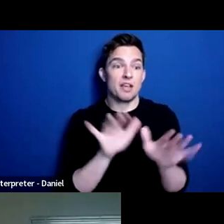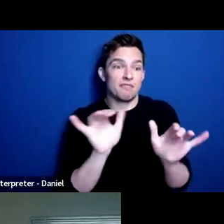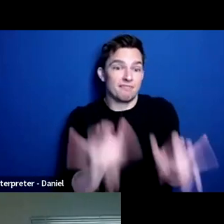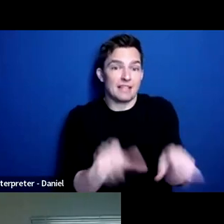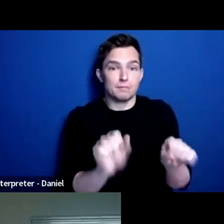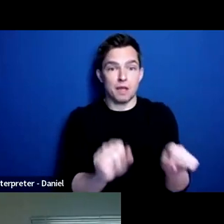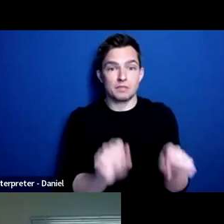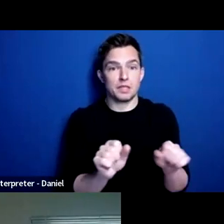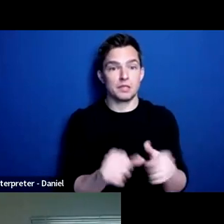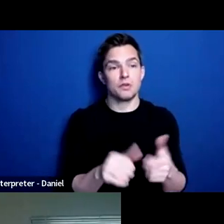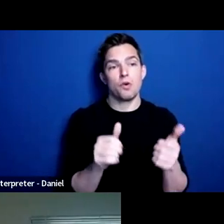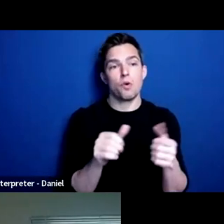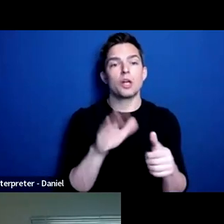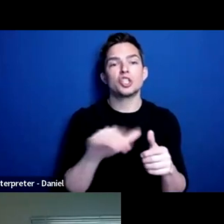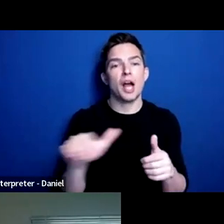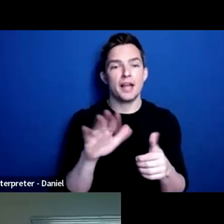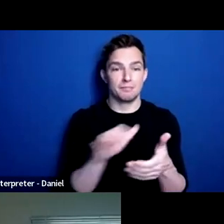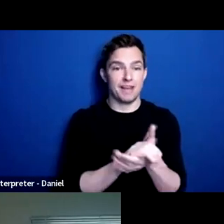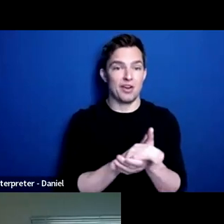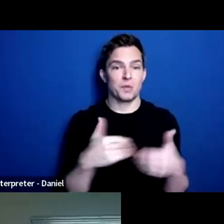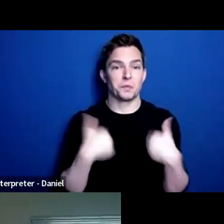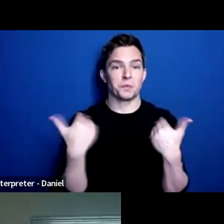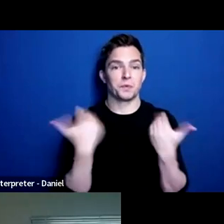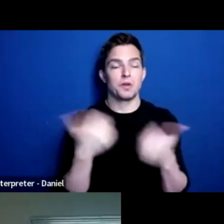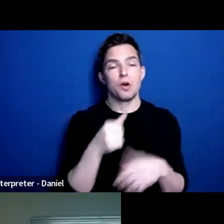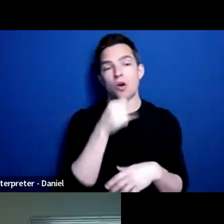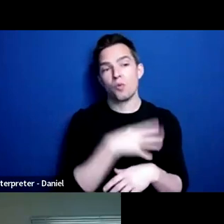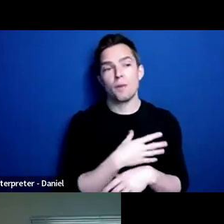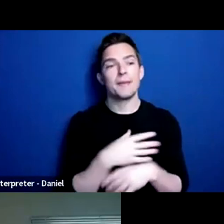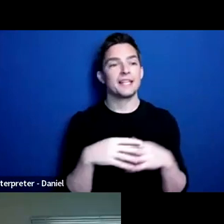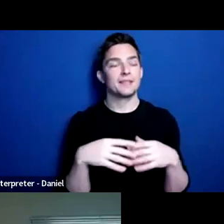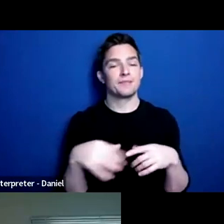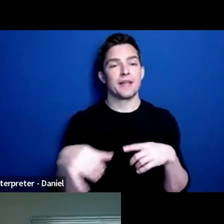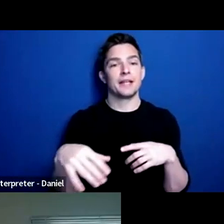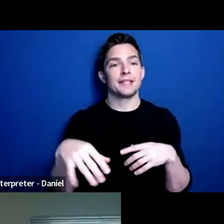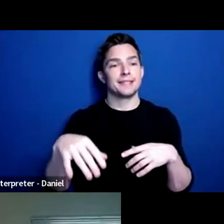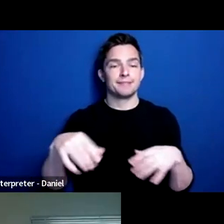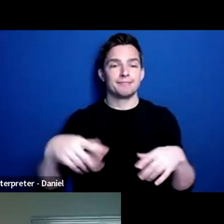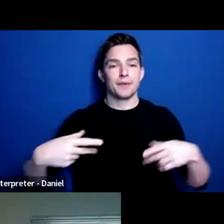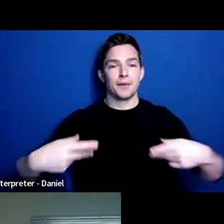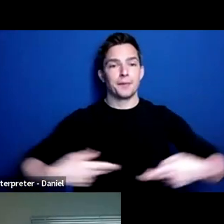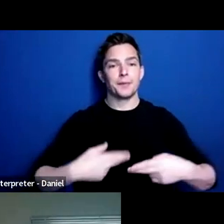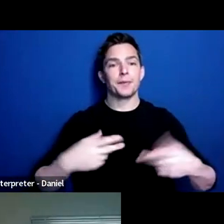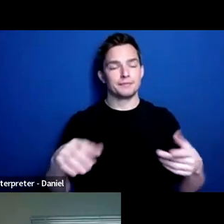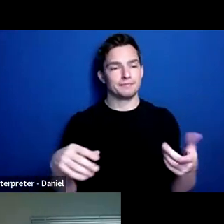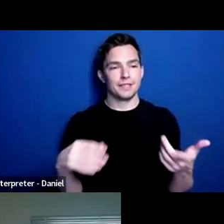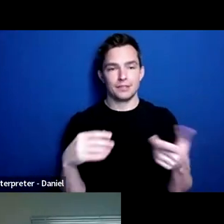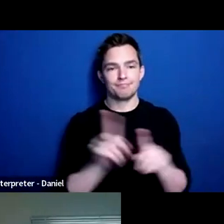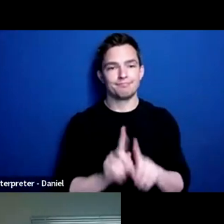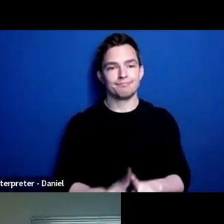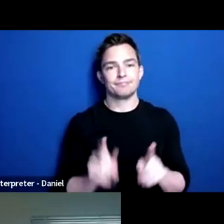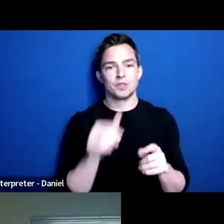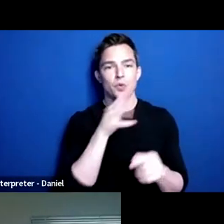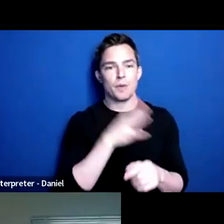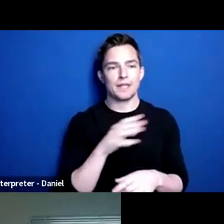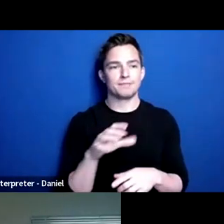understanding, or child marriage, or female genital cutting, and these are unique